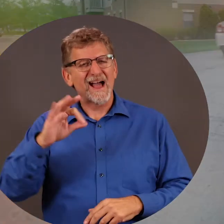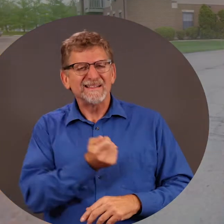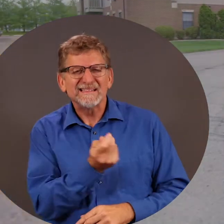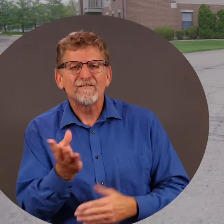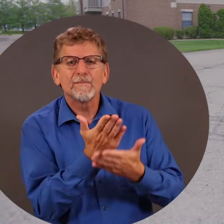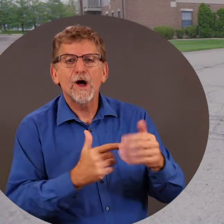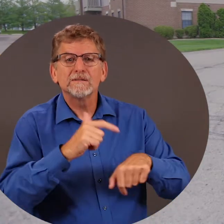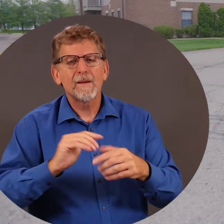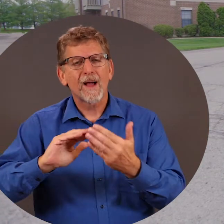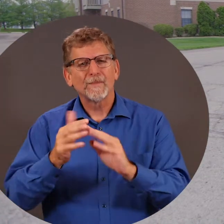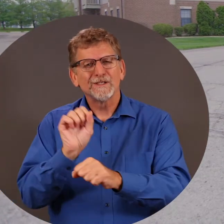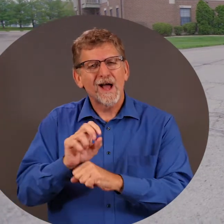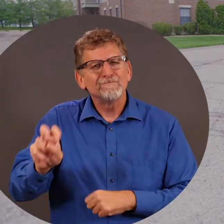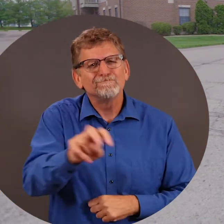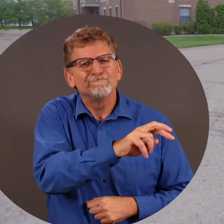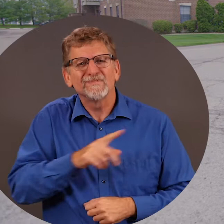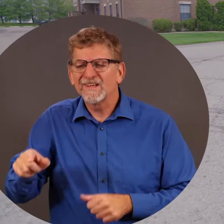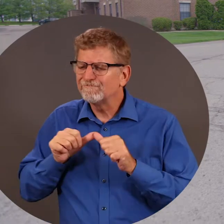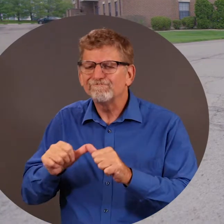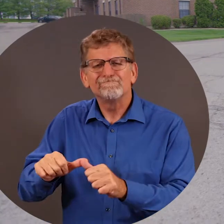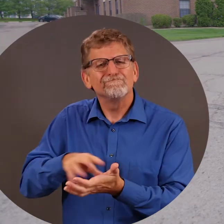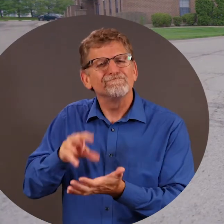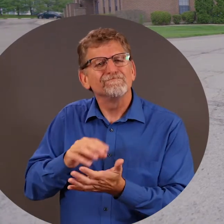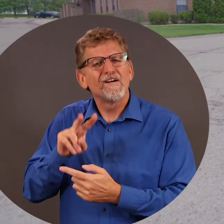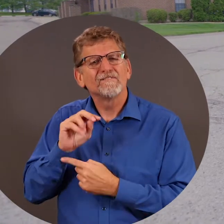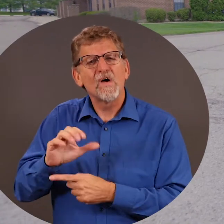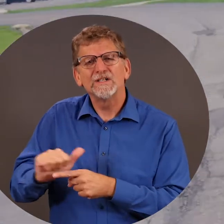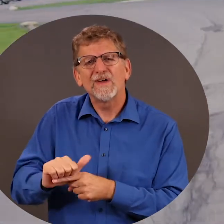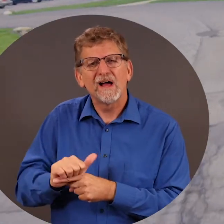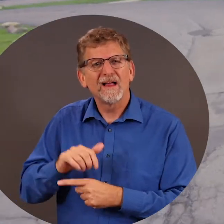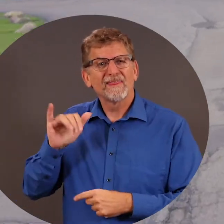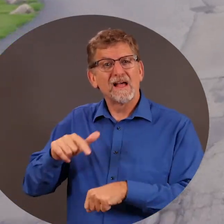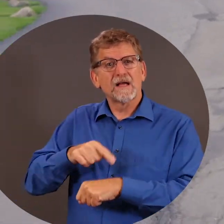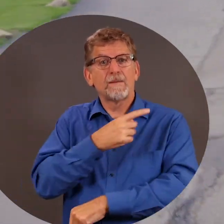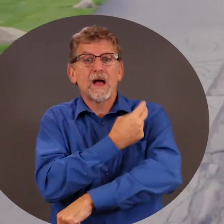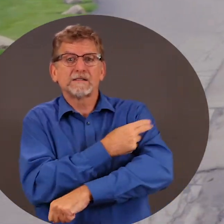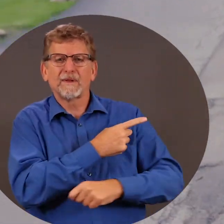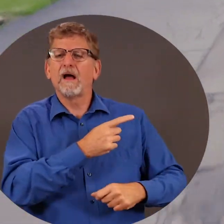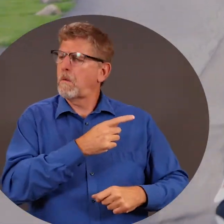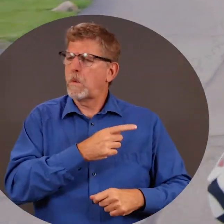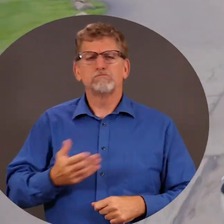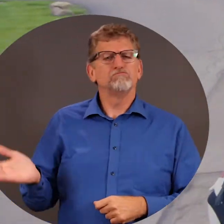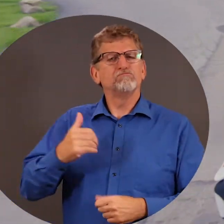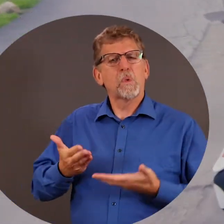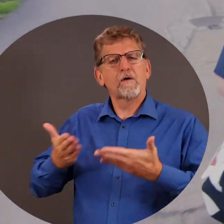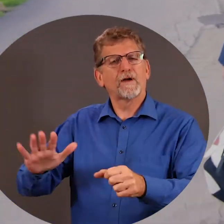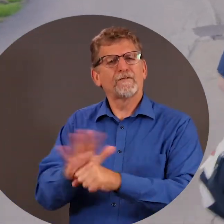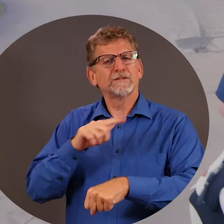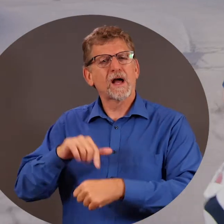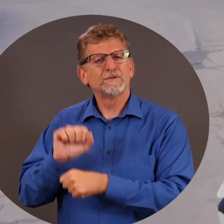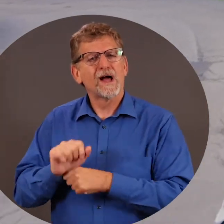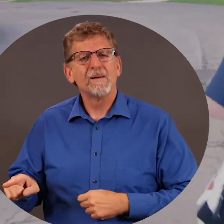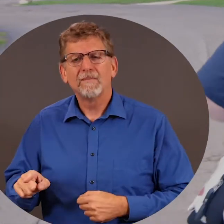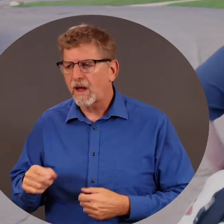job, giving her the freedom to move into her own apartment in 2017. Although living independently, she remains